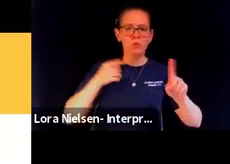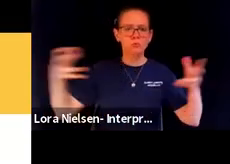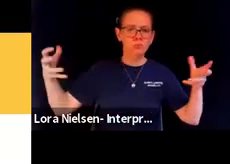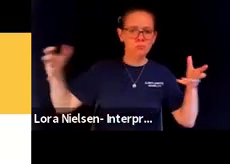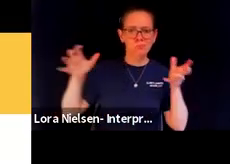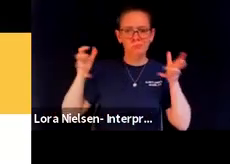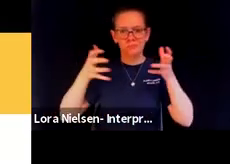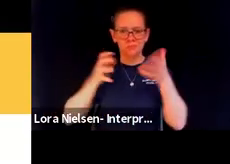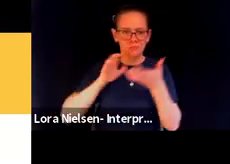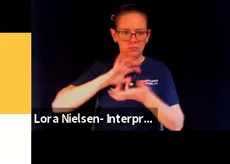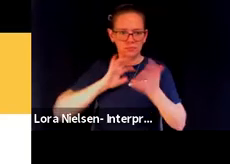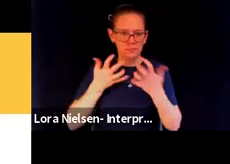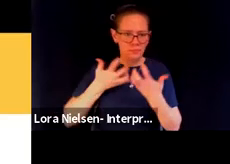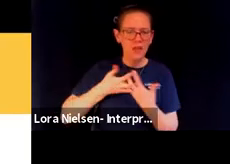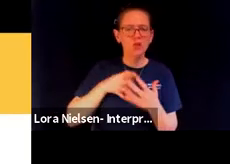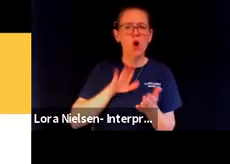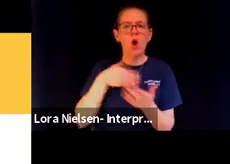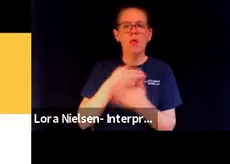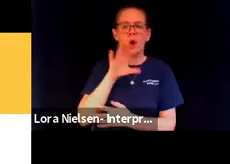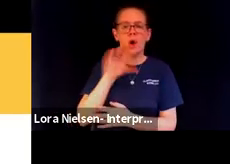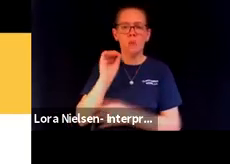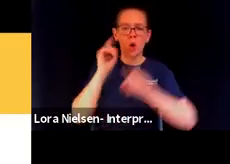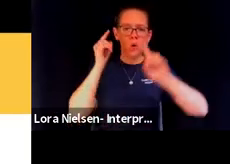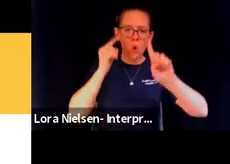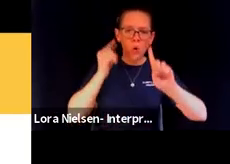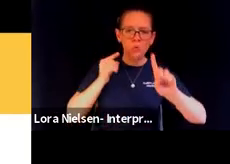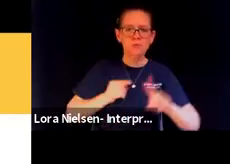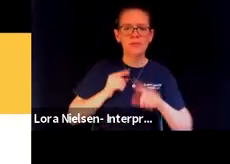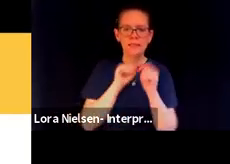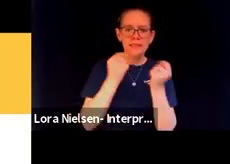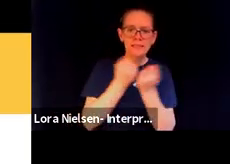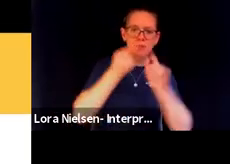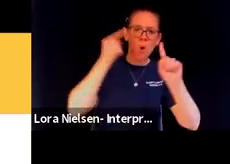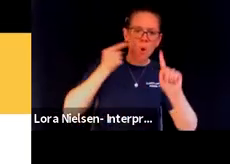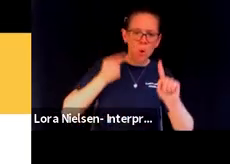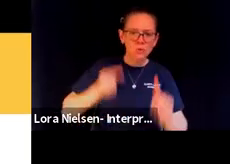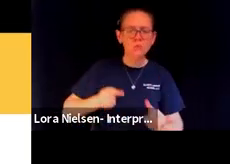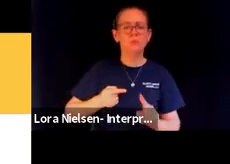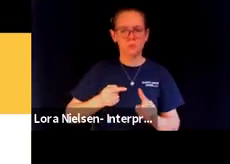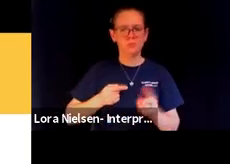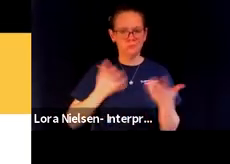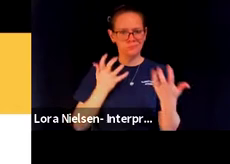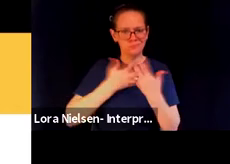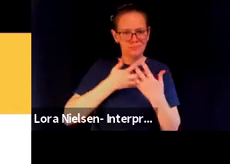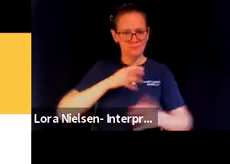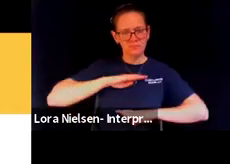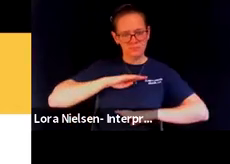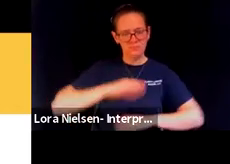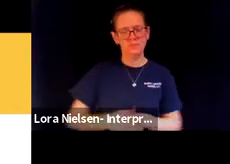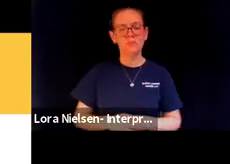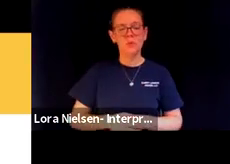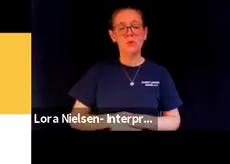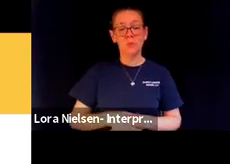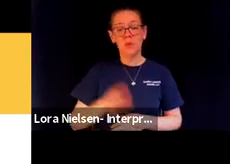actually aligning to the company goals and to each of the different teams' goals. And so we're taking some of these ideas and we're trying to turn them